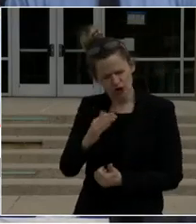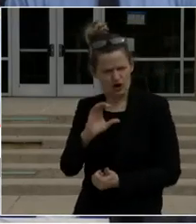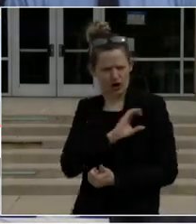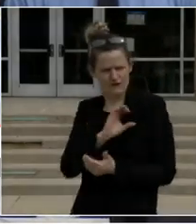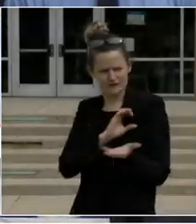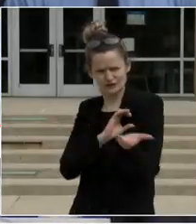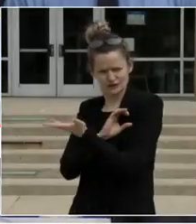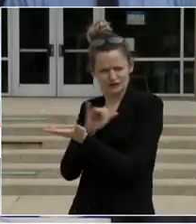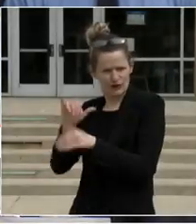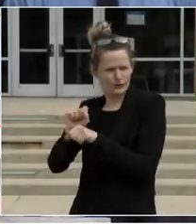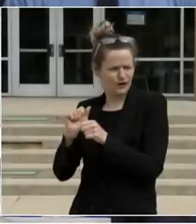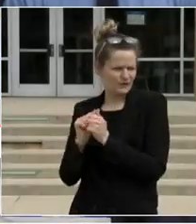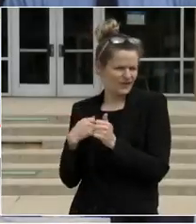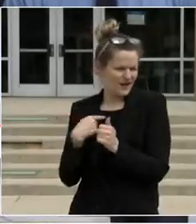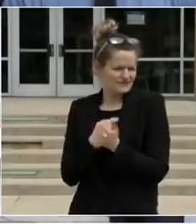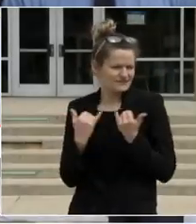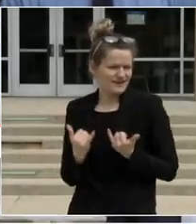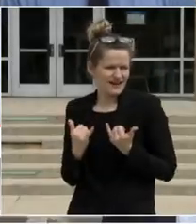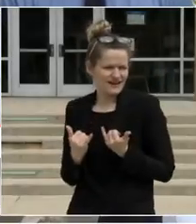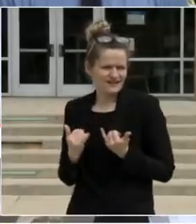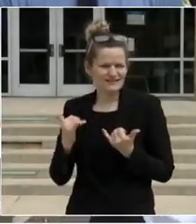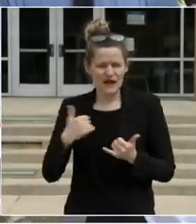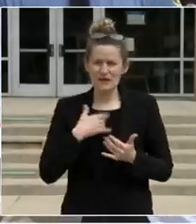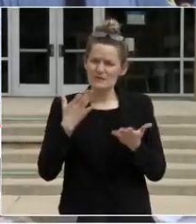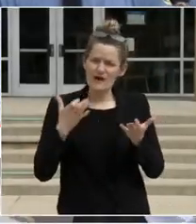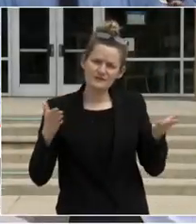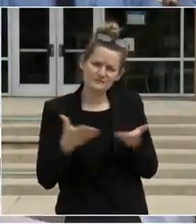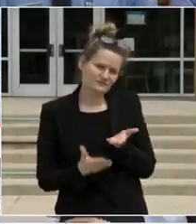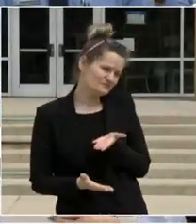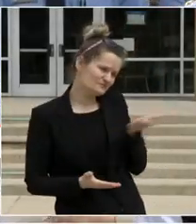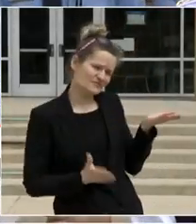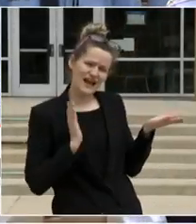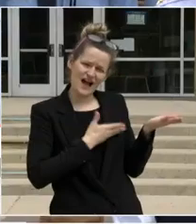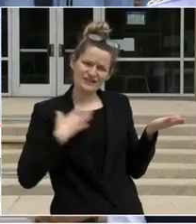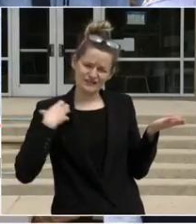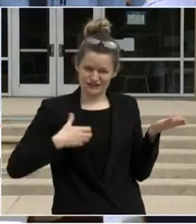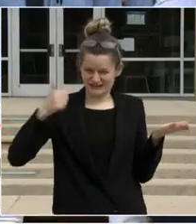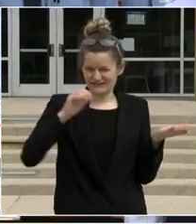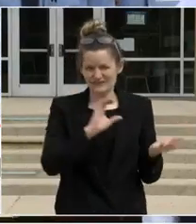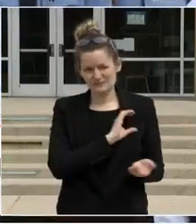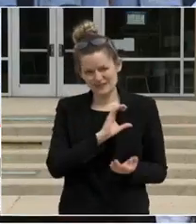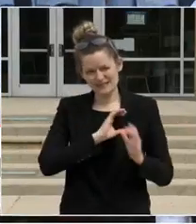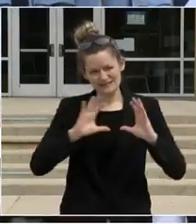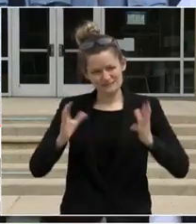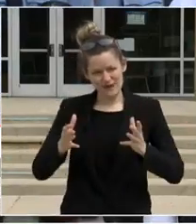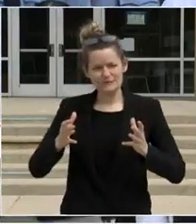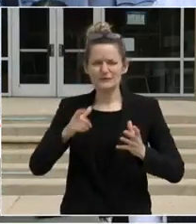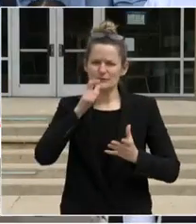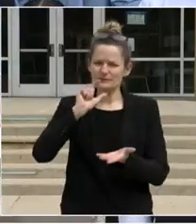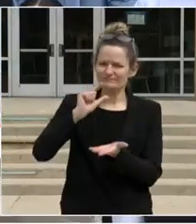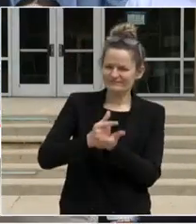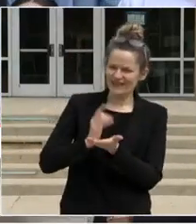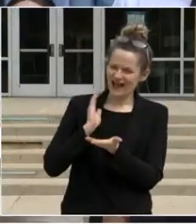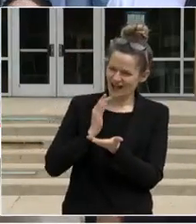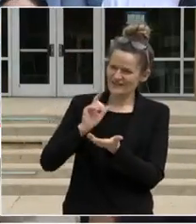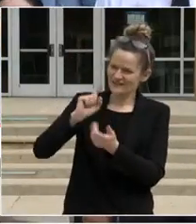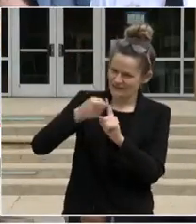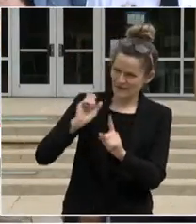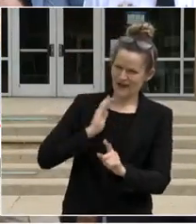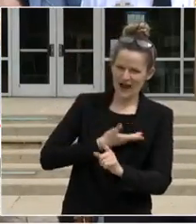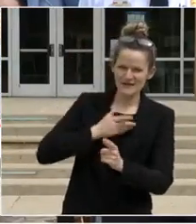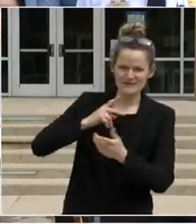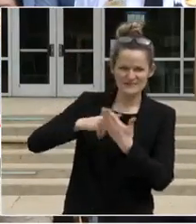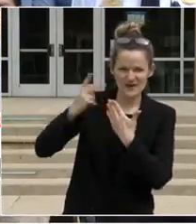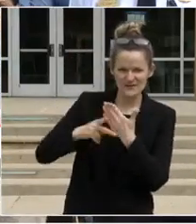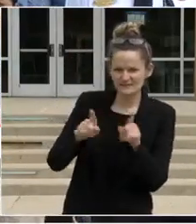that, I would like to turn it over to our Chief of Police, a graduate of MPD's cadet program, and somebody who